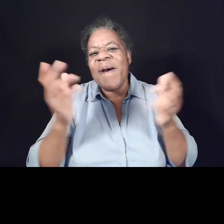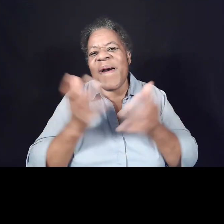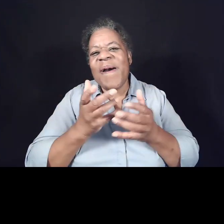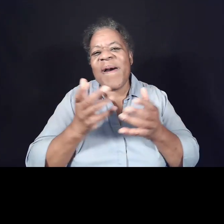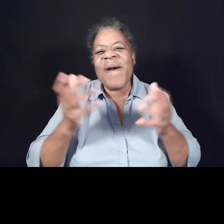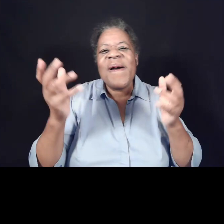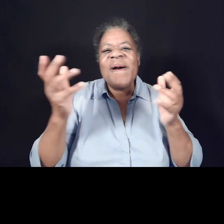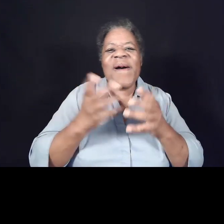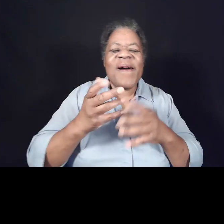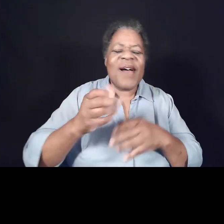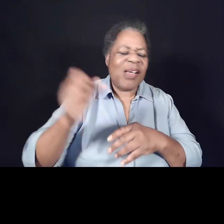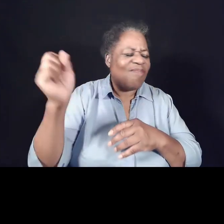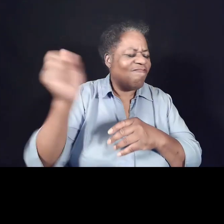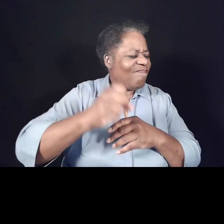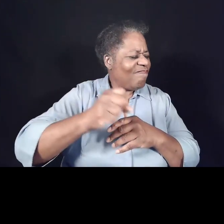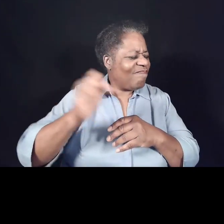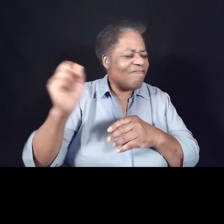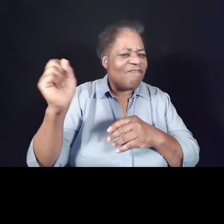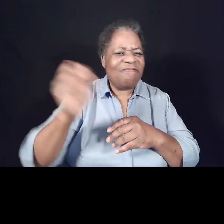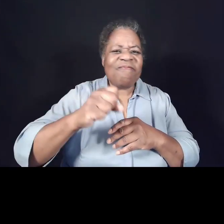oh, oh.